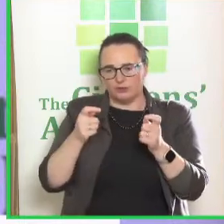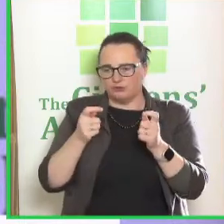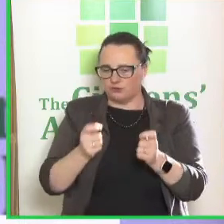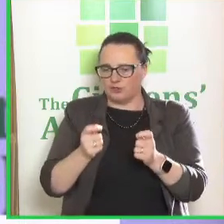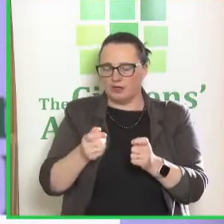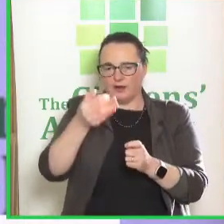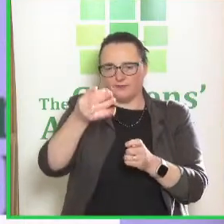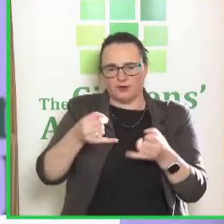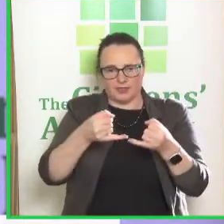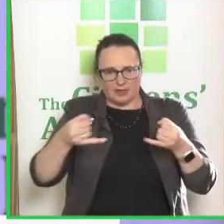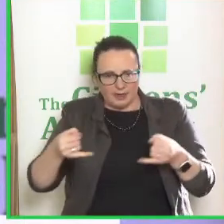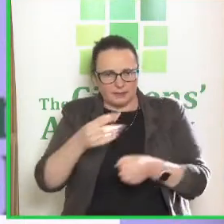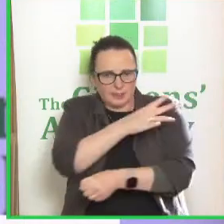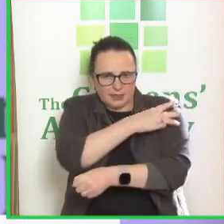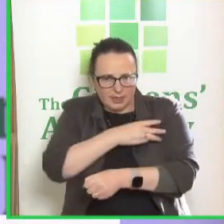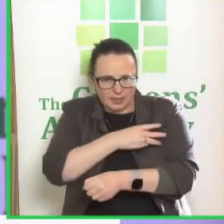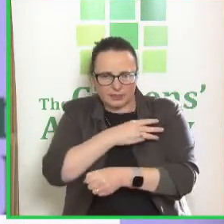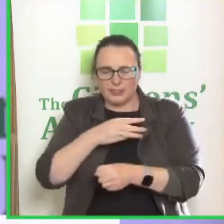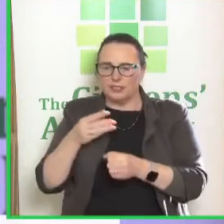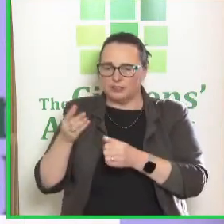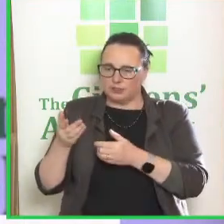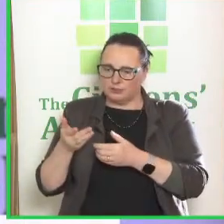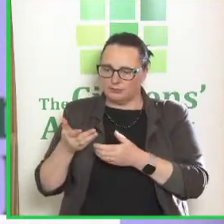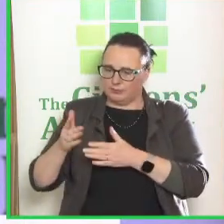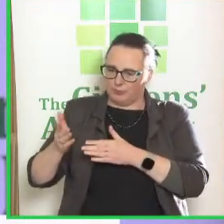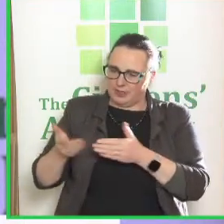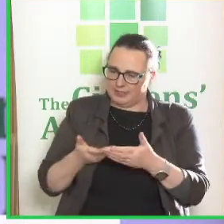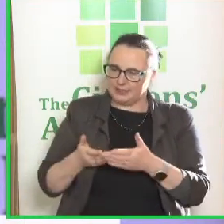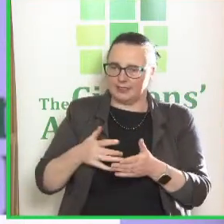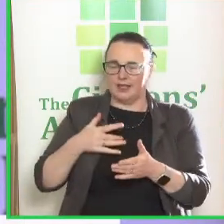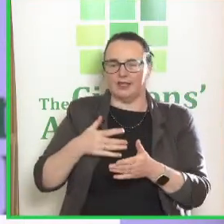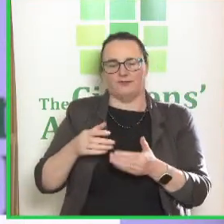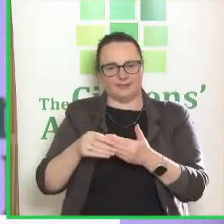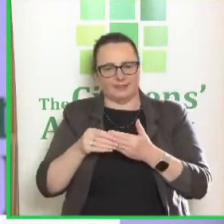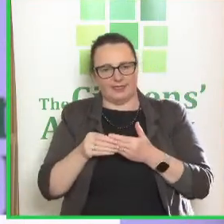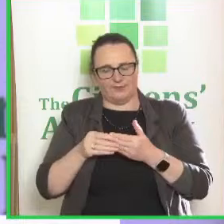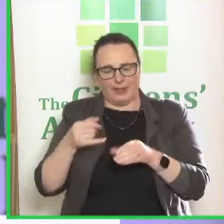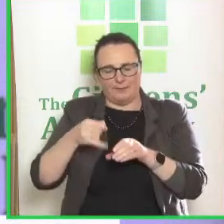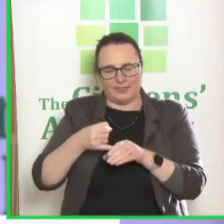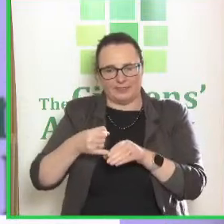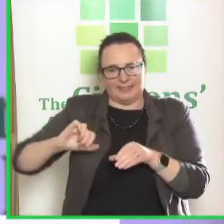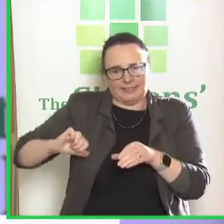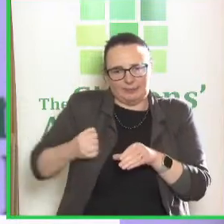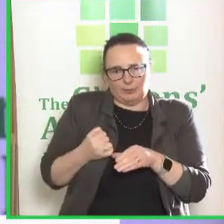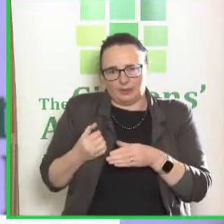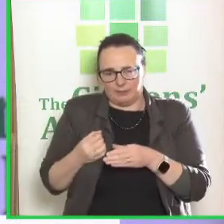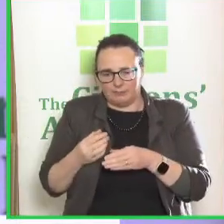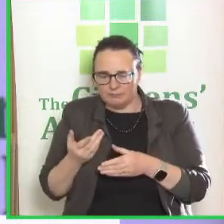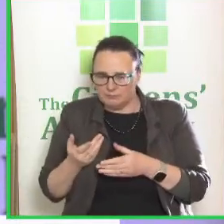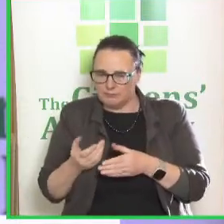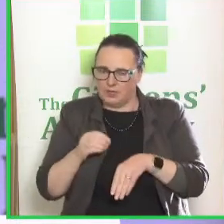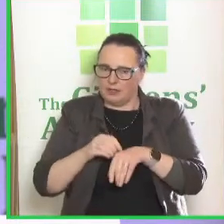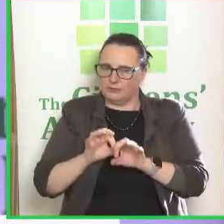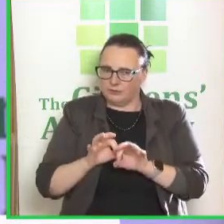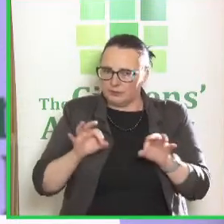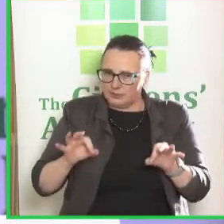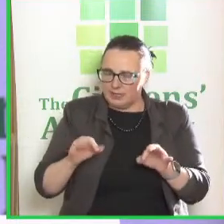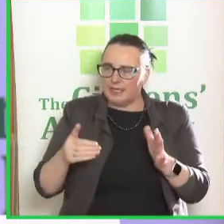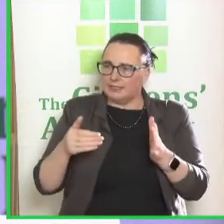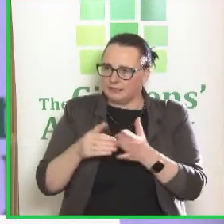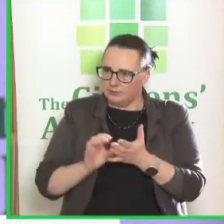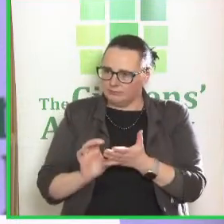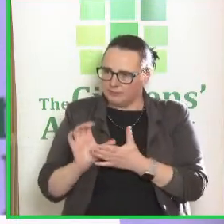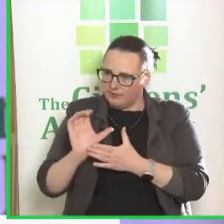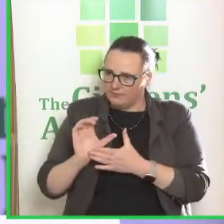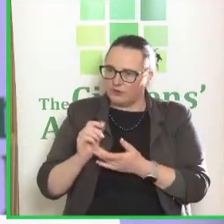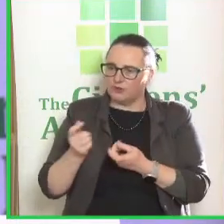carry and administer this life-saving medicine. And while I have secured additional funding to provide more treatment